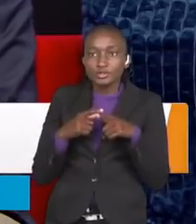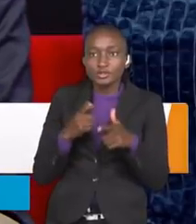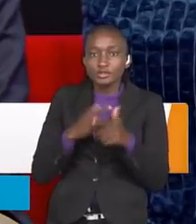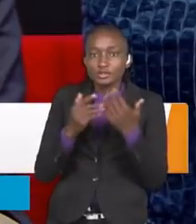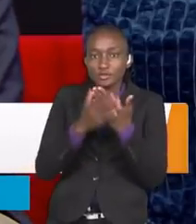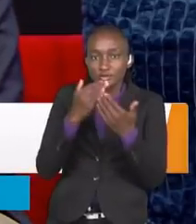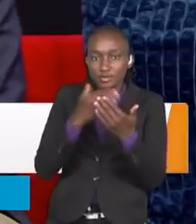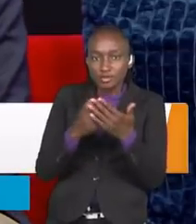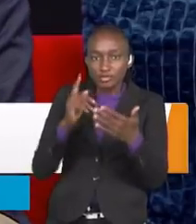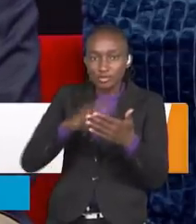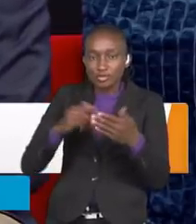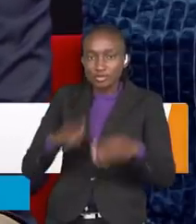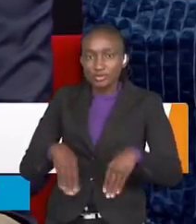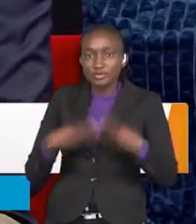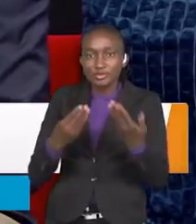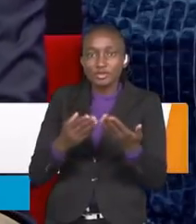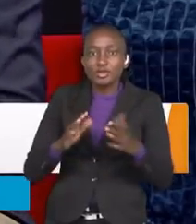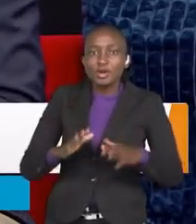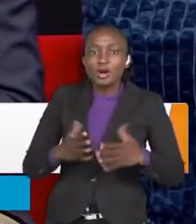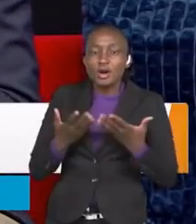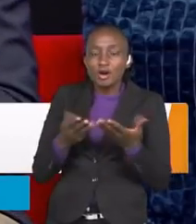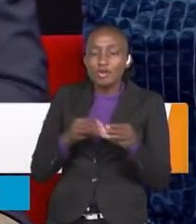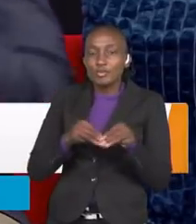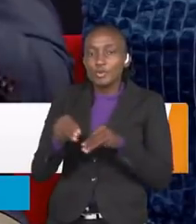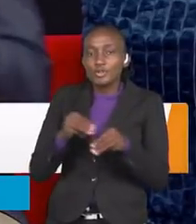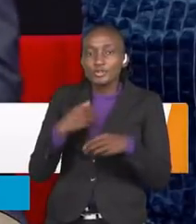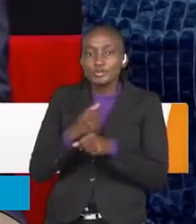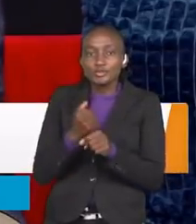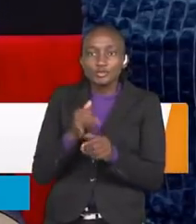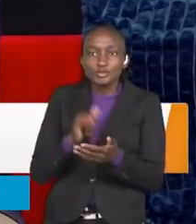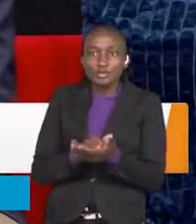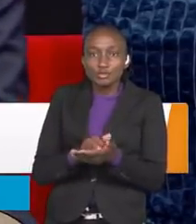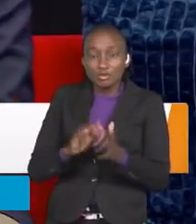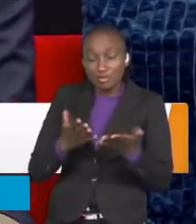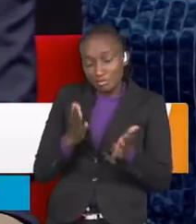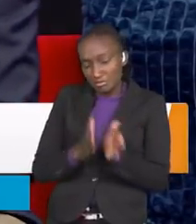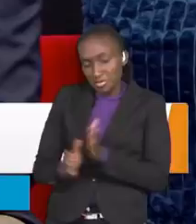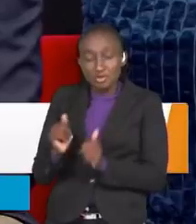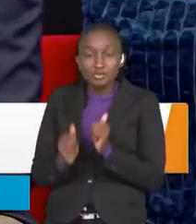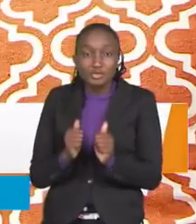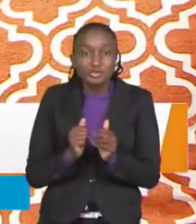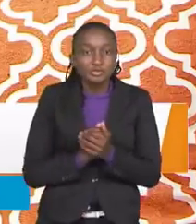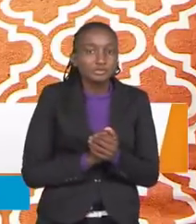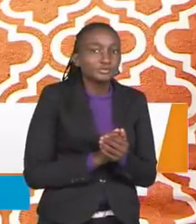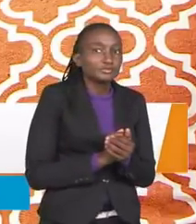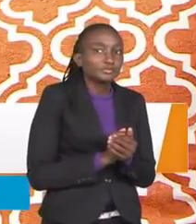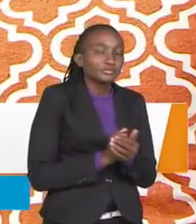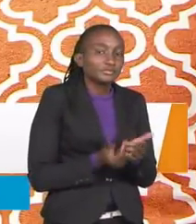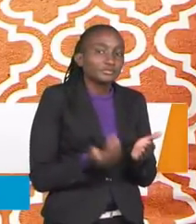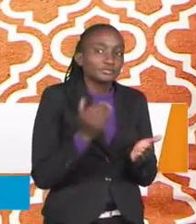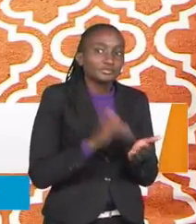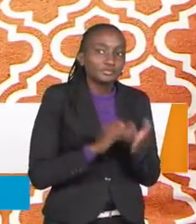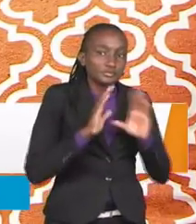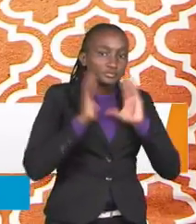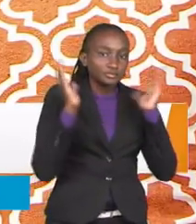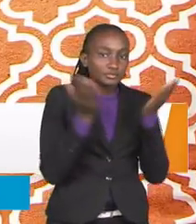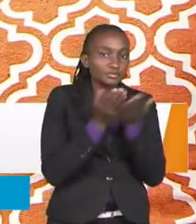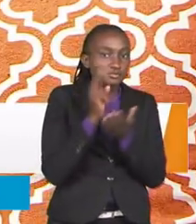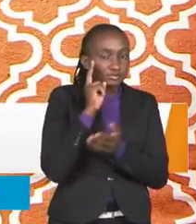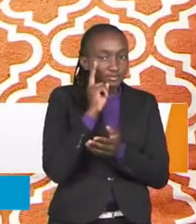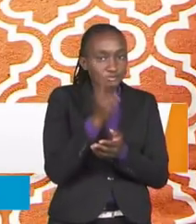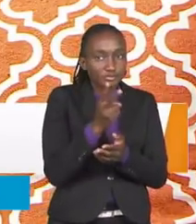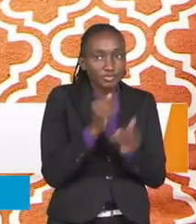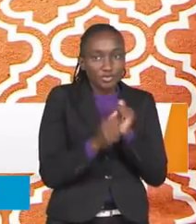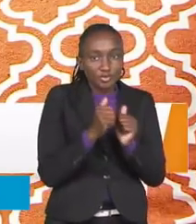of what they've been given. Now, how have you managed to do that? Or maybe how's your plan to do that now? Again, World Vision has been